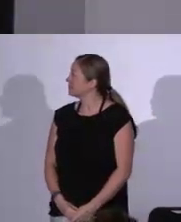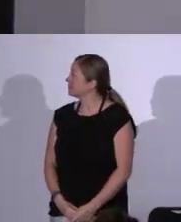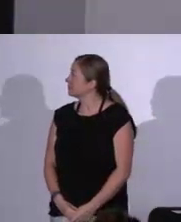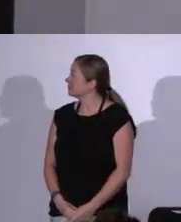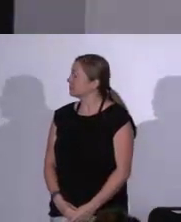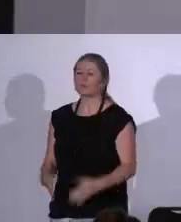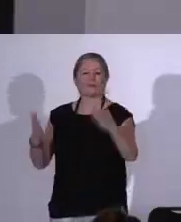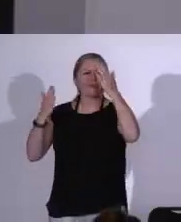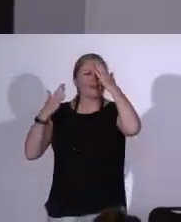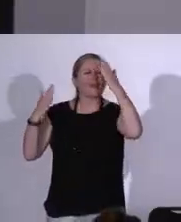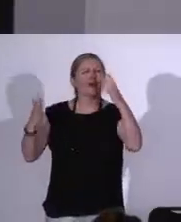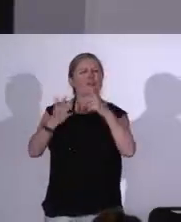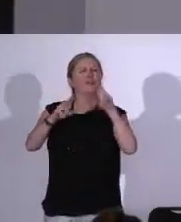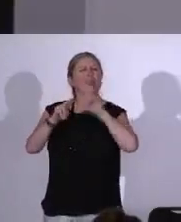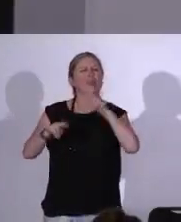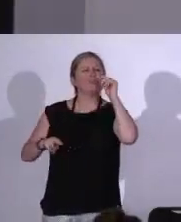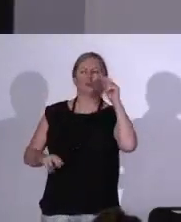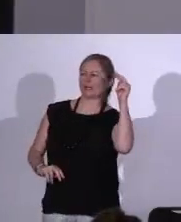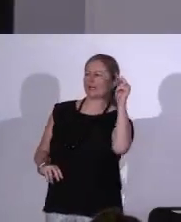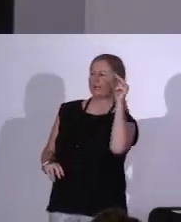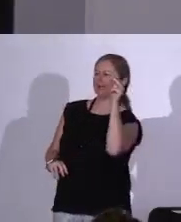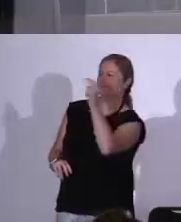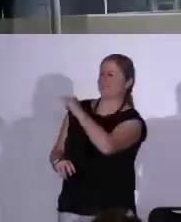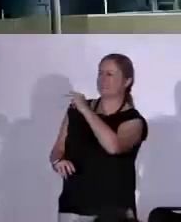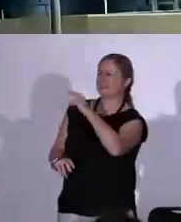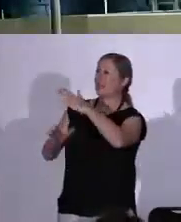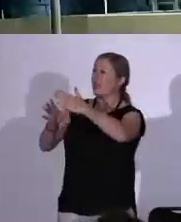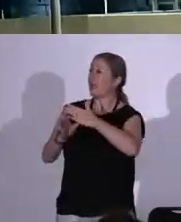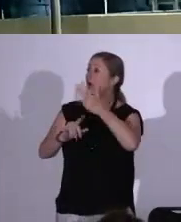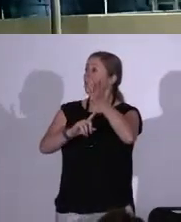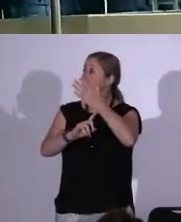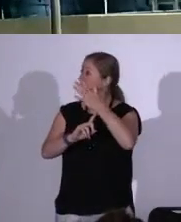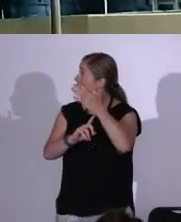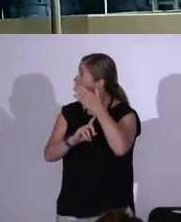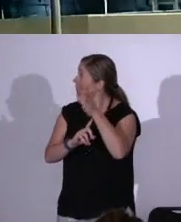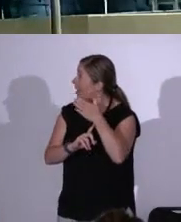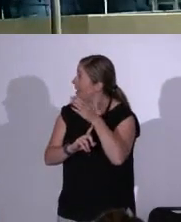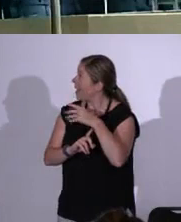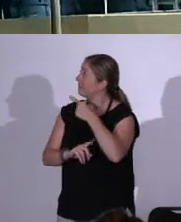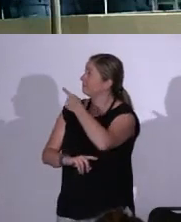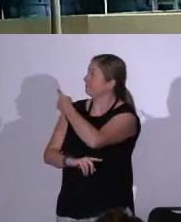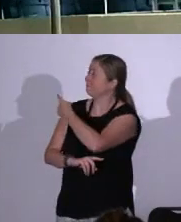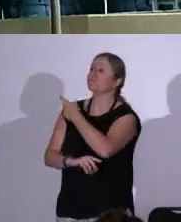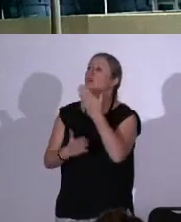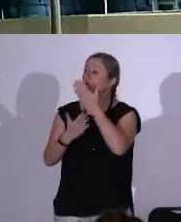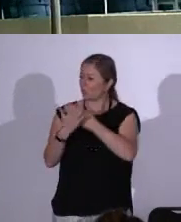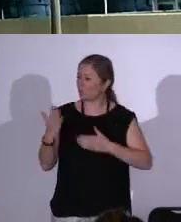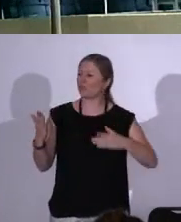I don't know how well you can see that. Hopefully the Aboriginal flag shows up, but it is with that